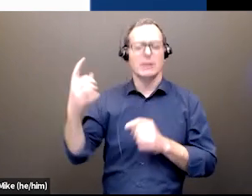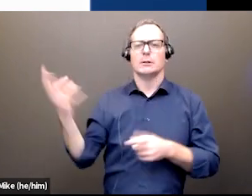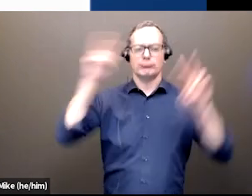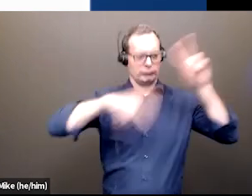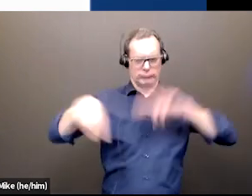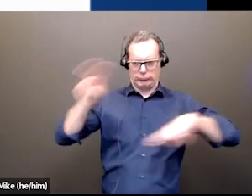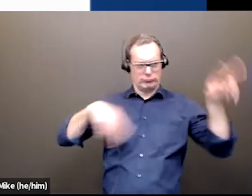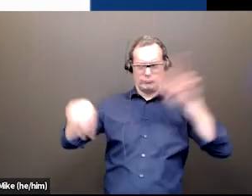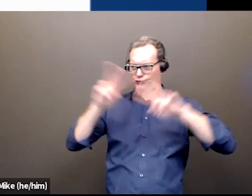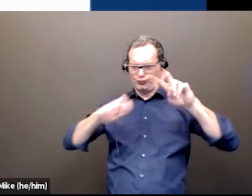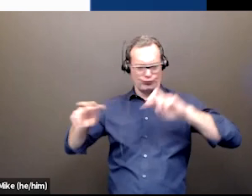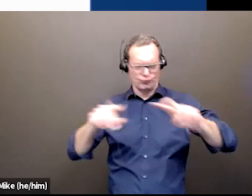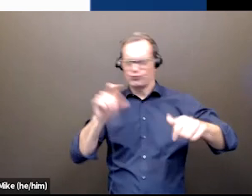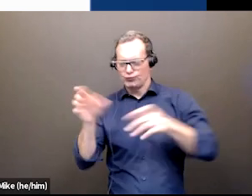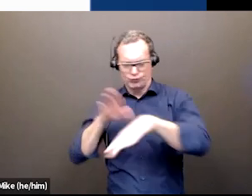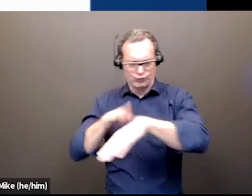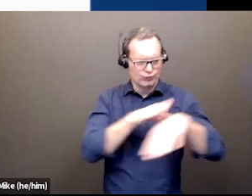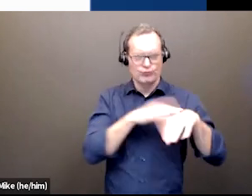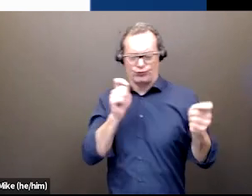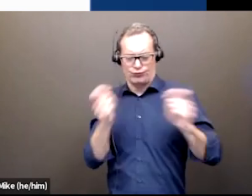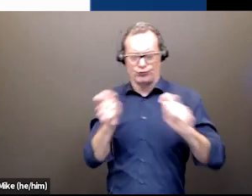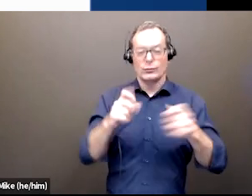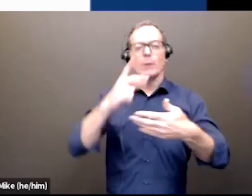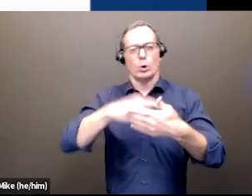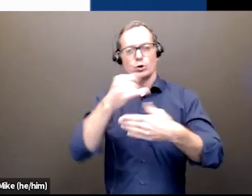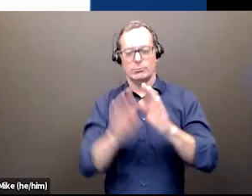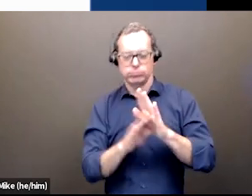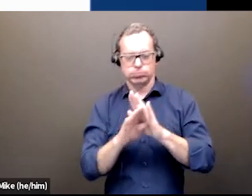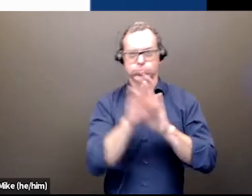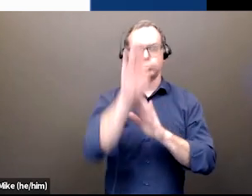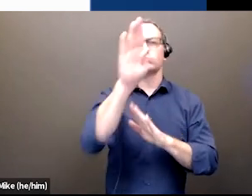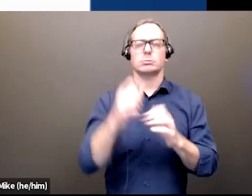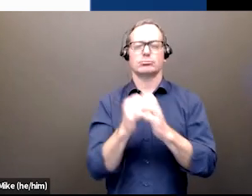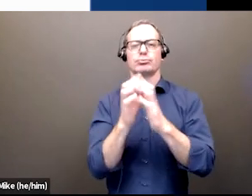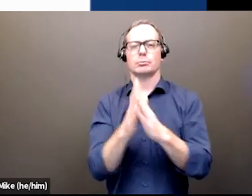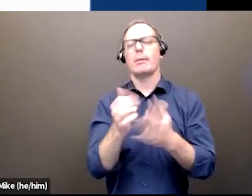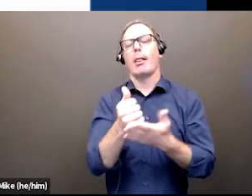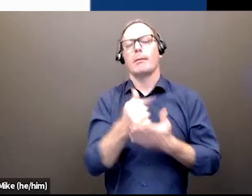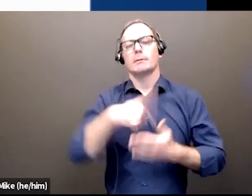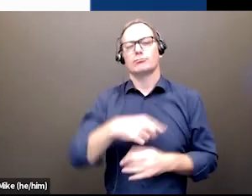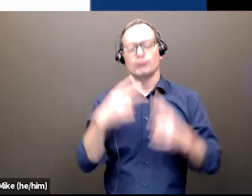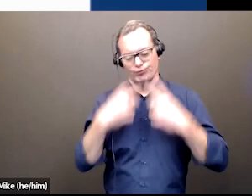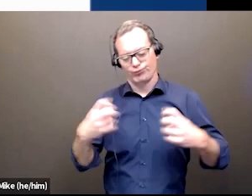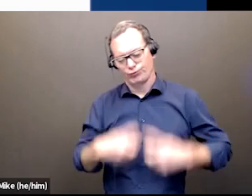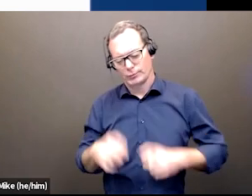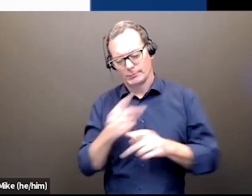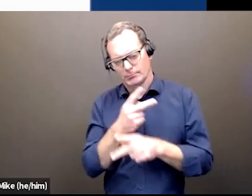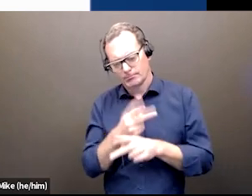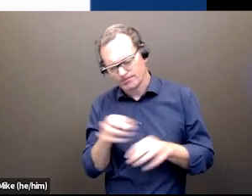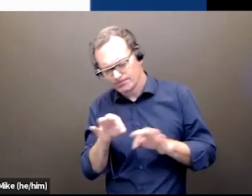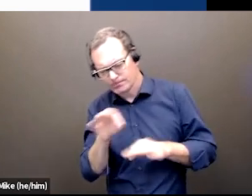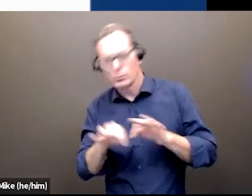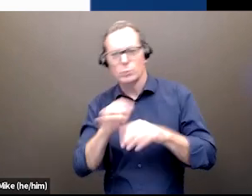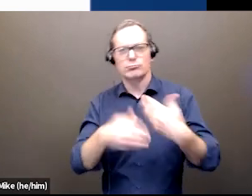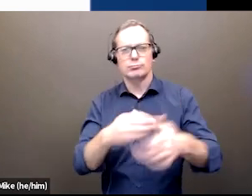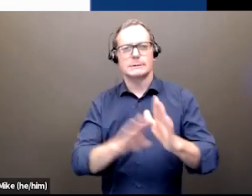project to guide us along the way with reflective practice. CUPW members in both projects